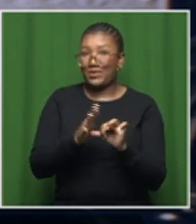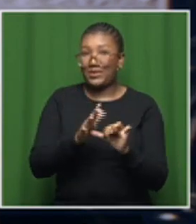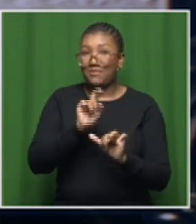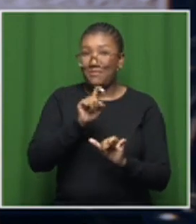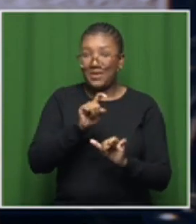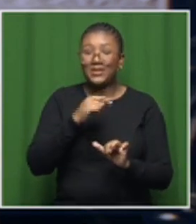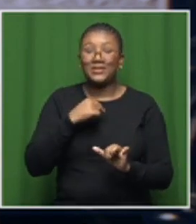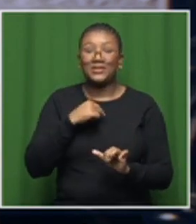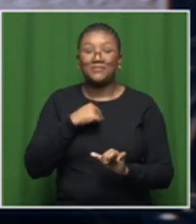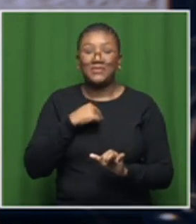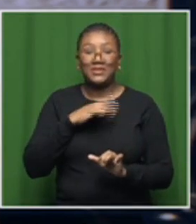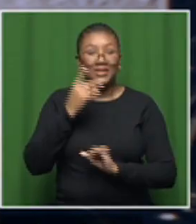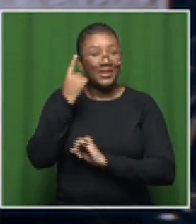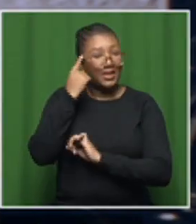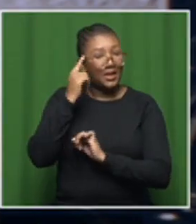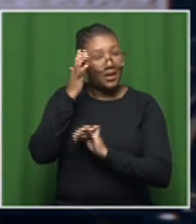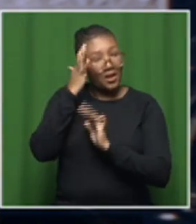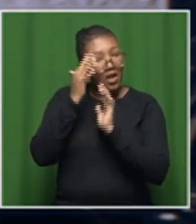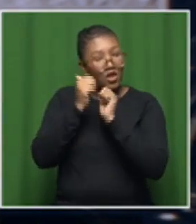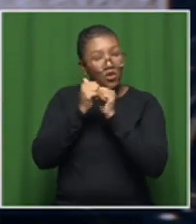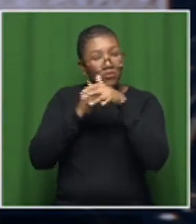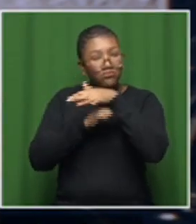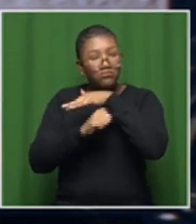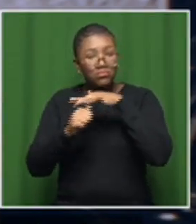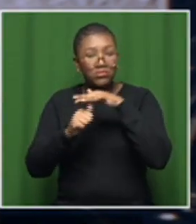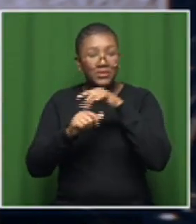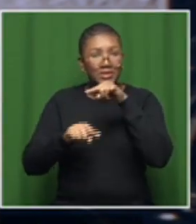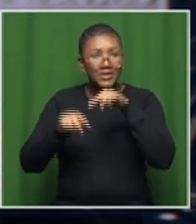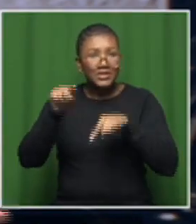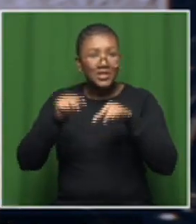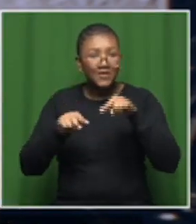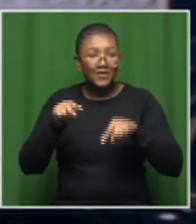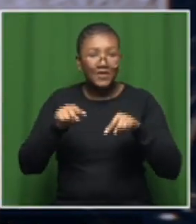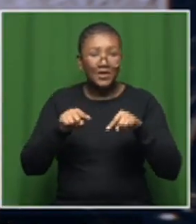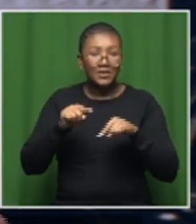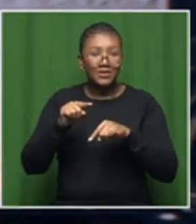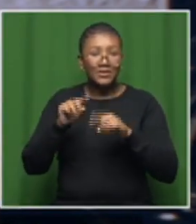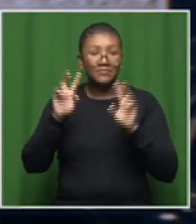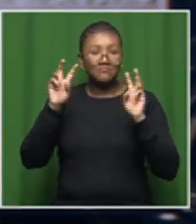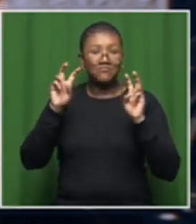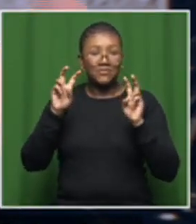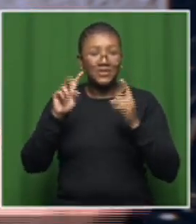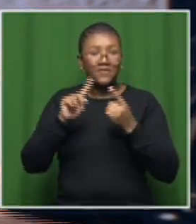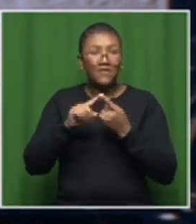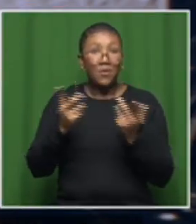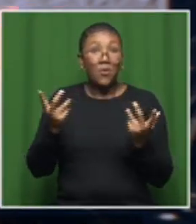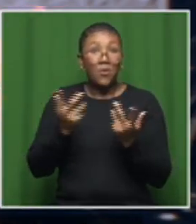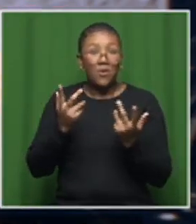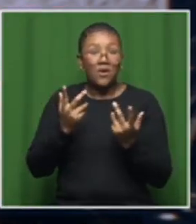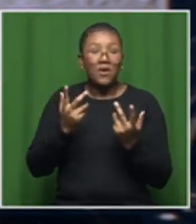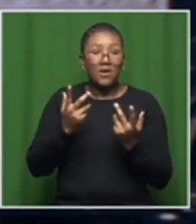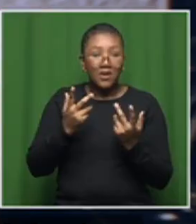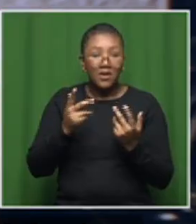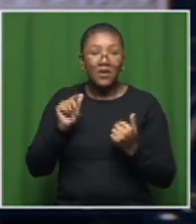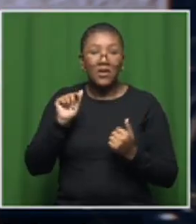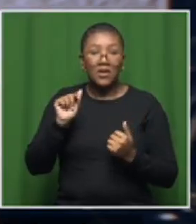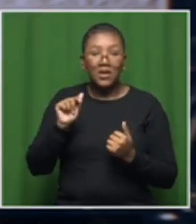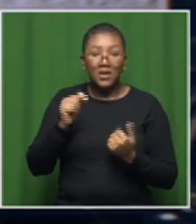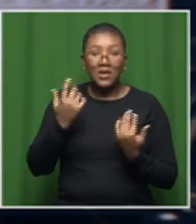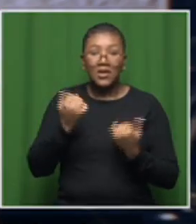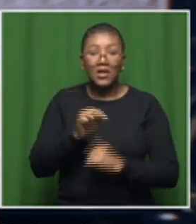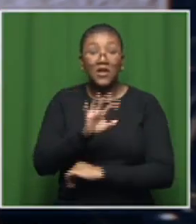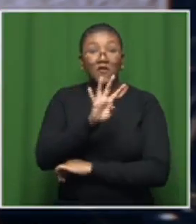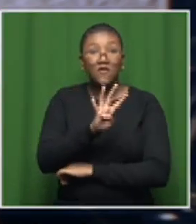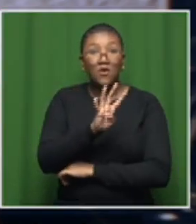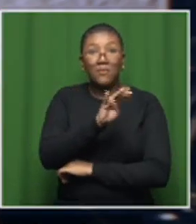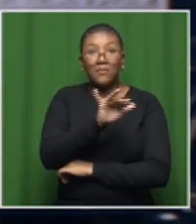come from? And the reality is that it comes from, it's very much genetic. It's very much, we've all got about 4 million, somebody living